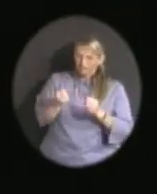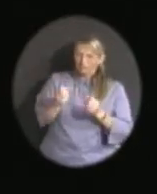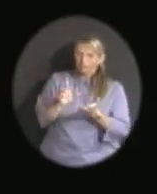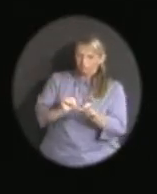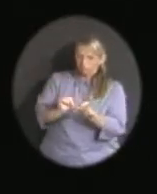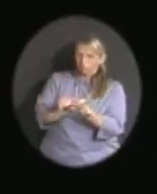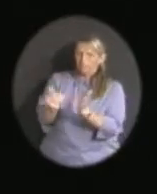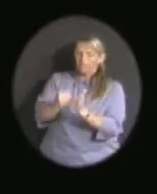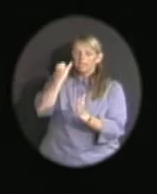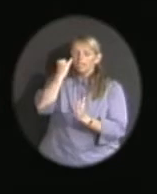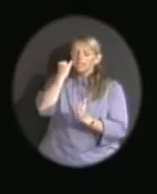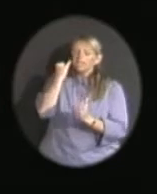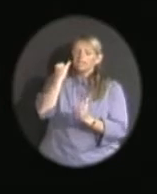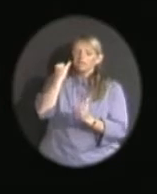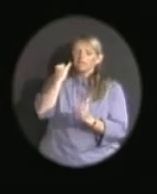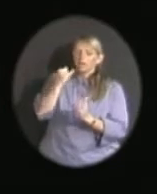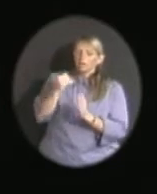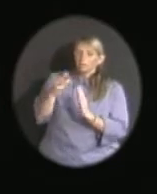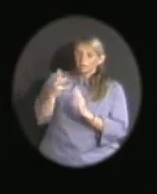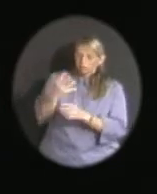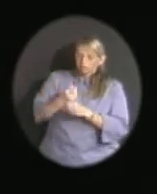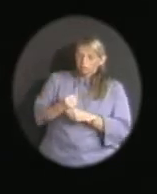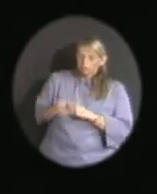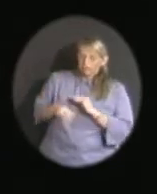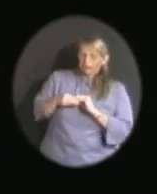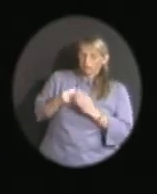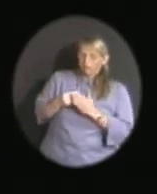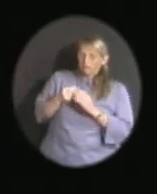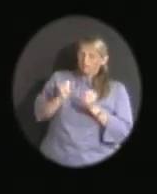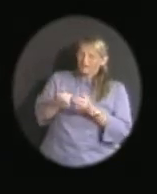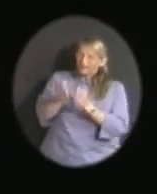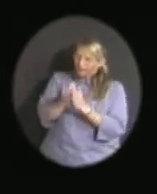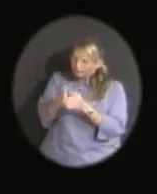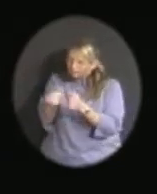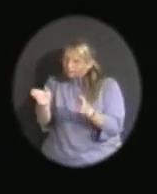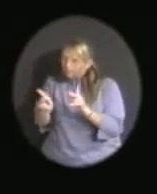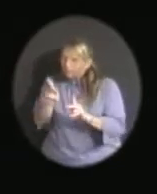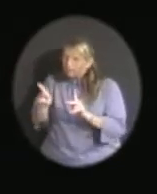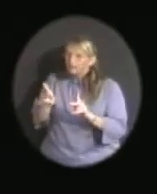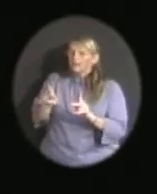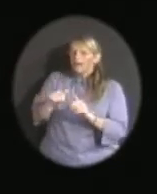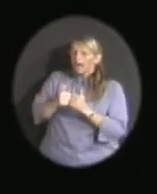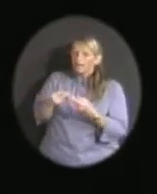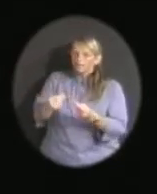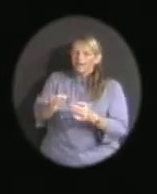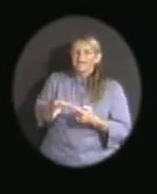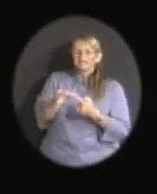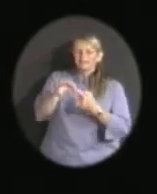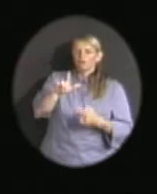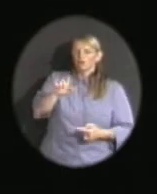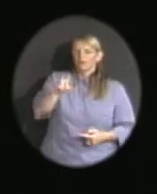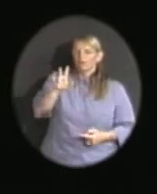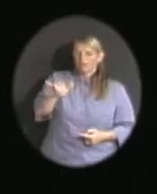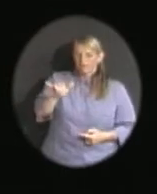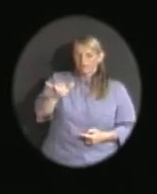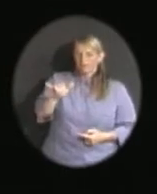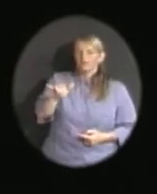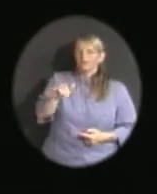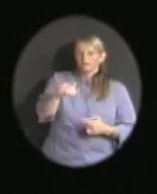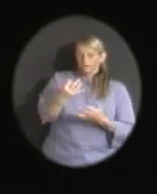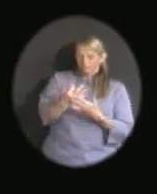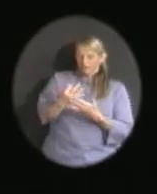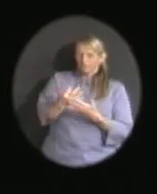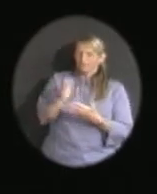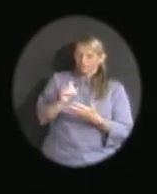revenue, we can ask the public for permission to spend those, except our levy funds. We have 8 levy funds that are basically trapped after